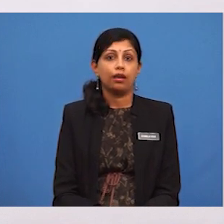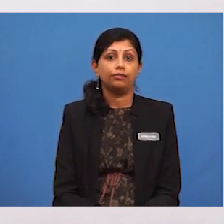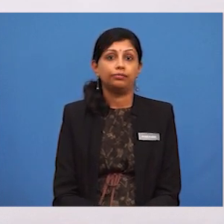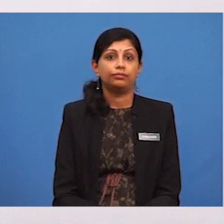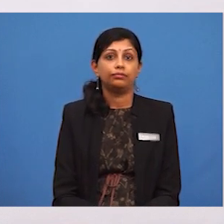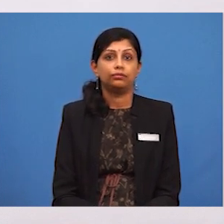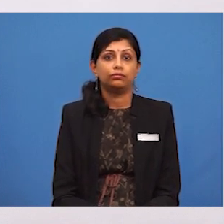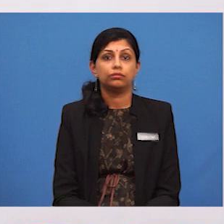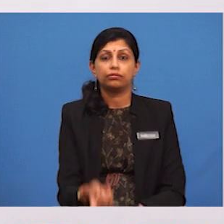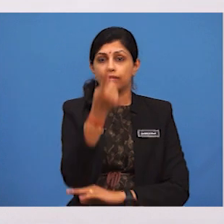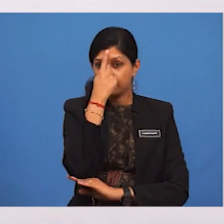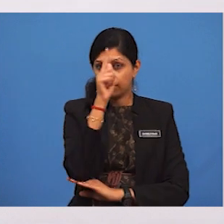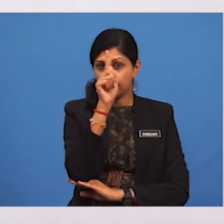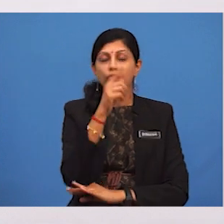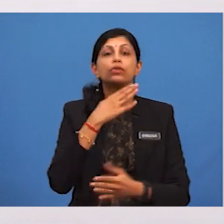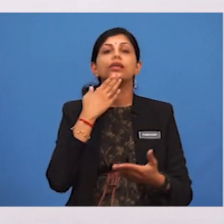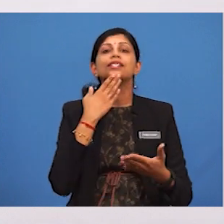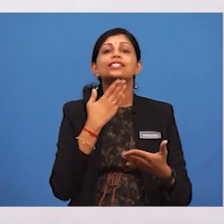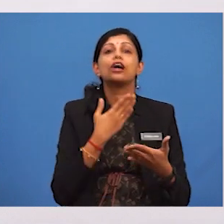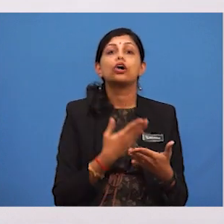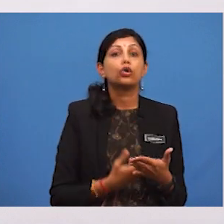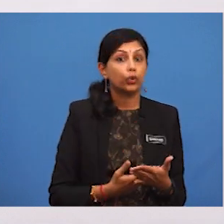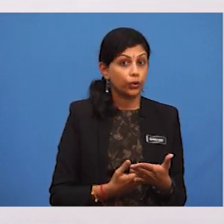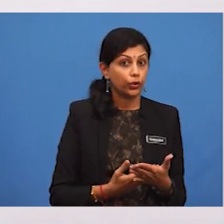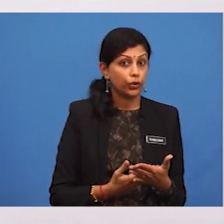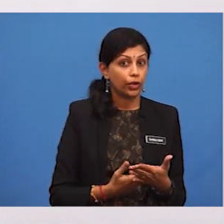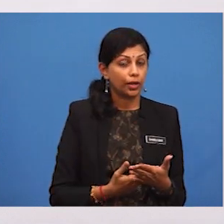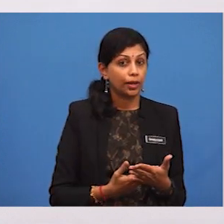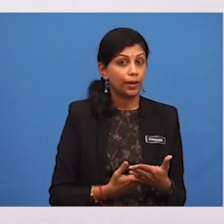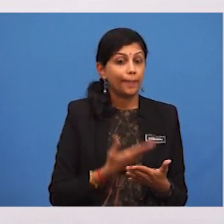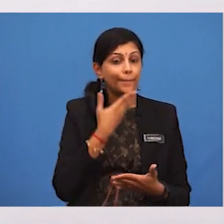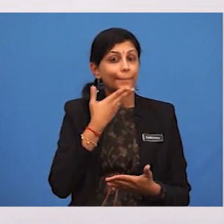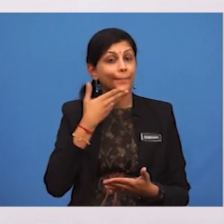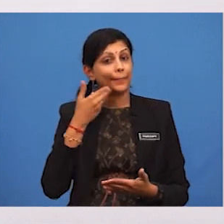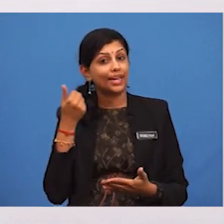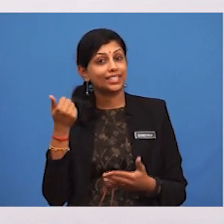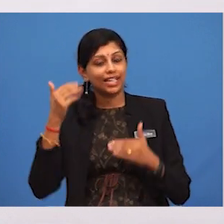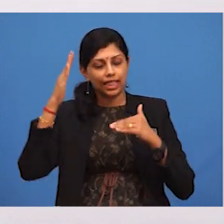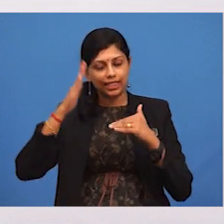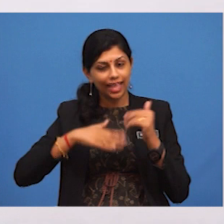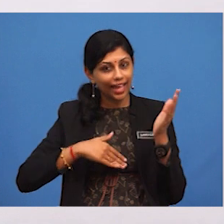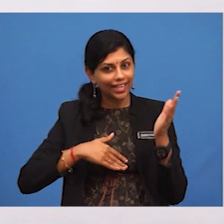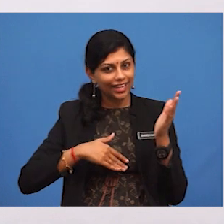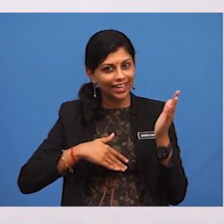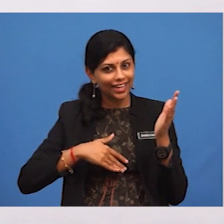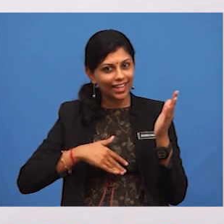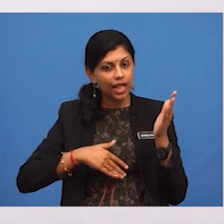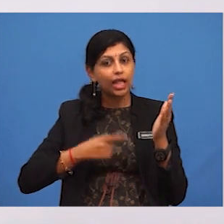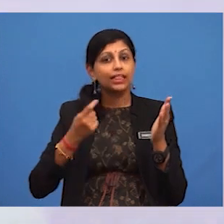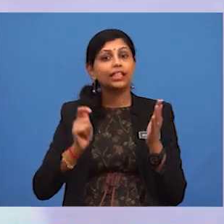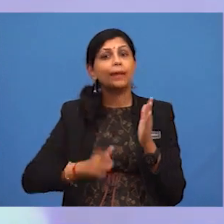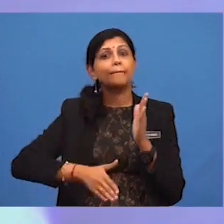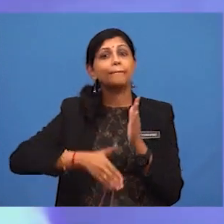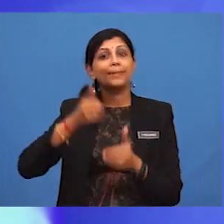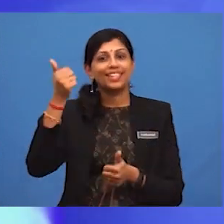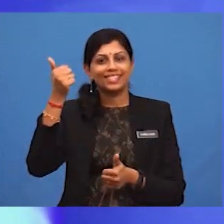to remember, after good, comparative will become better than, and then superlative form, it will become the